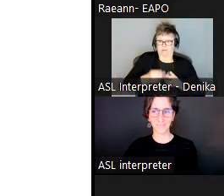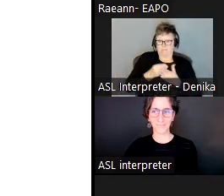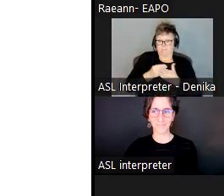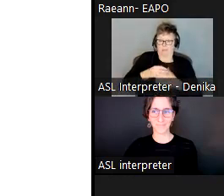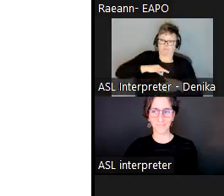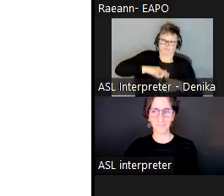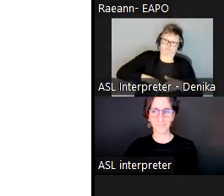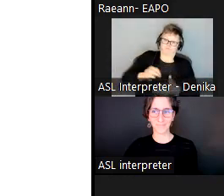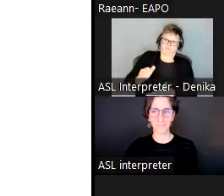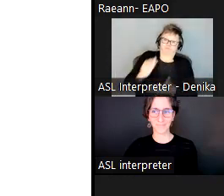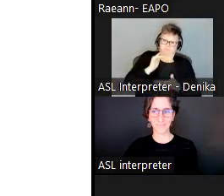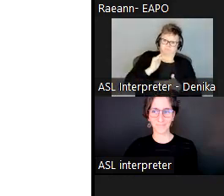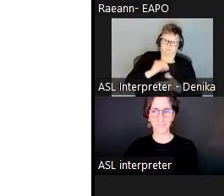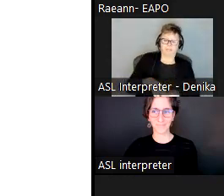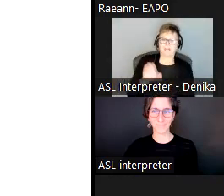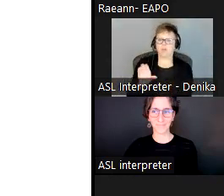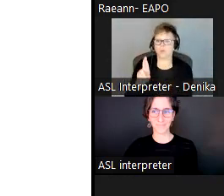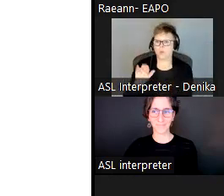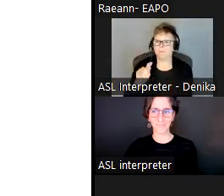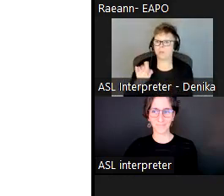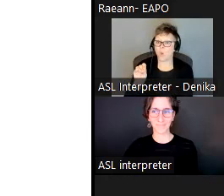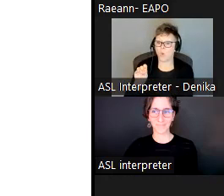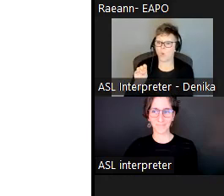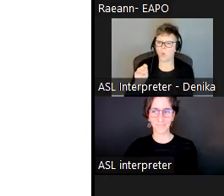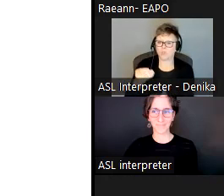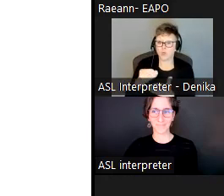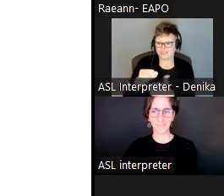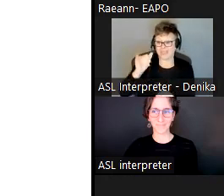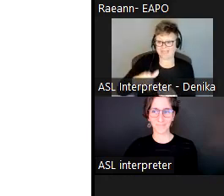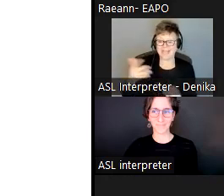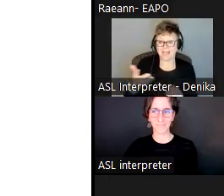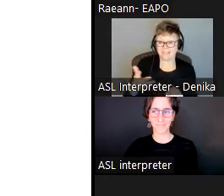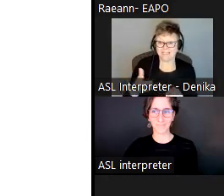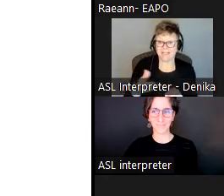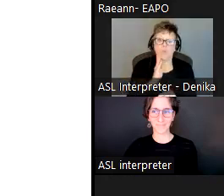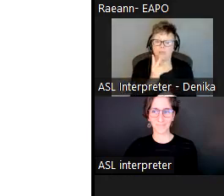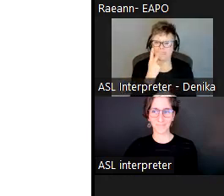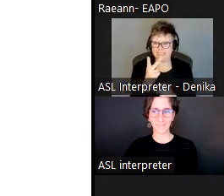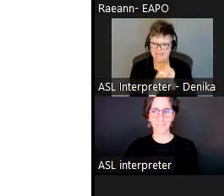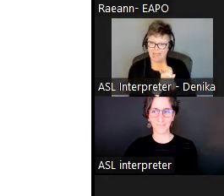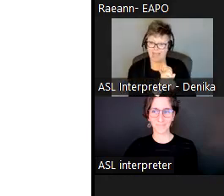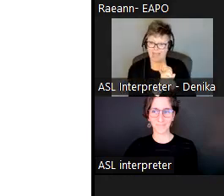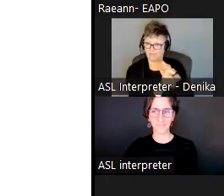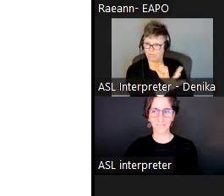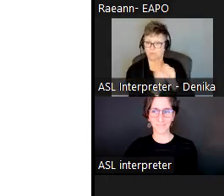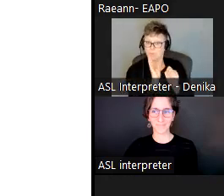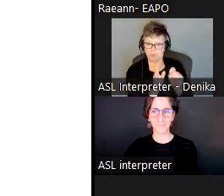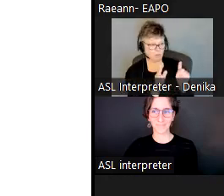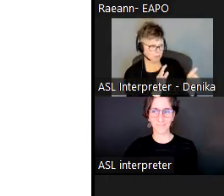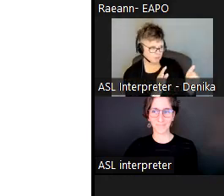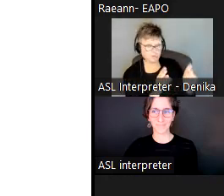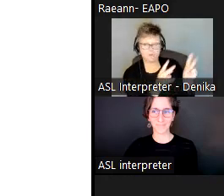And with cryptocurrency, it usually starts by seeing an advertisement. Usually the victim would